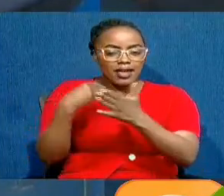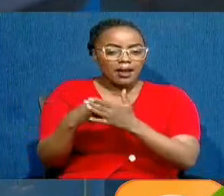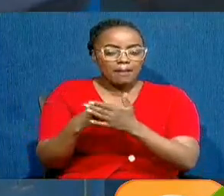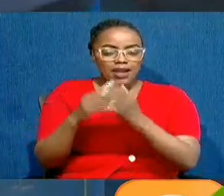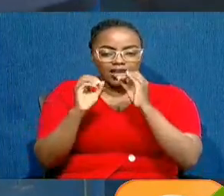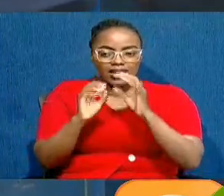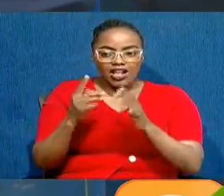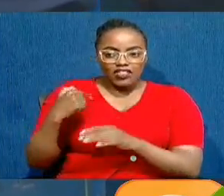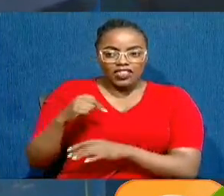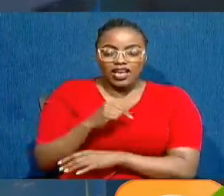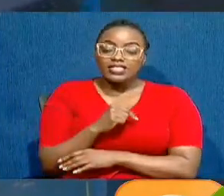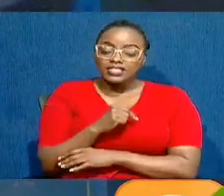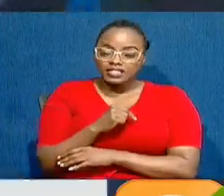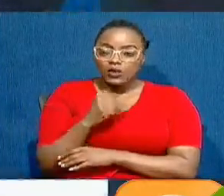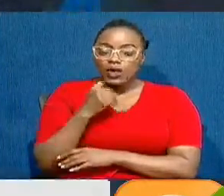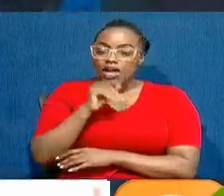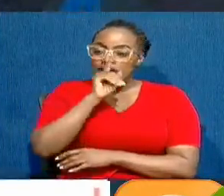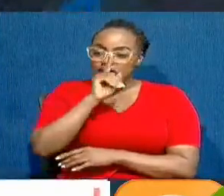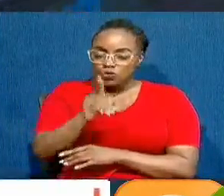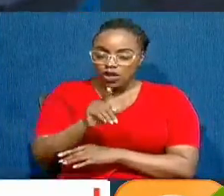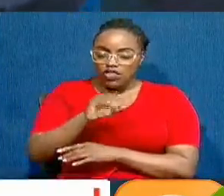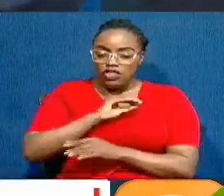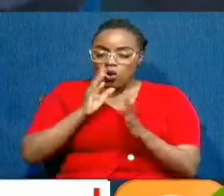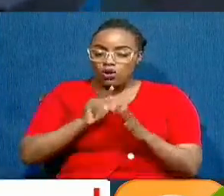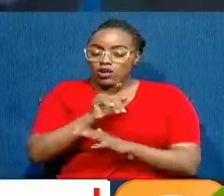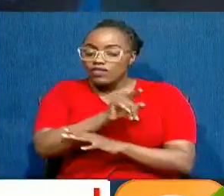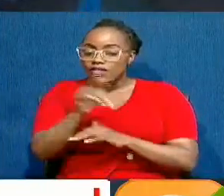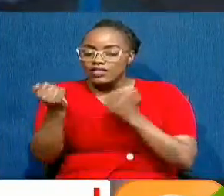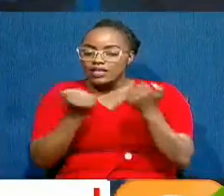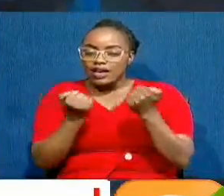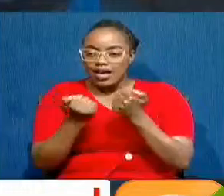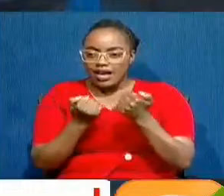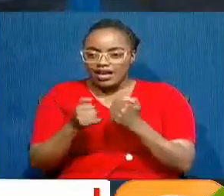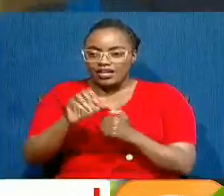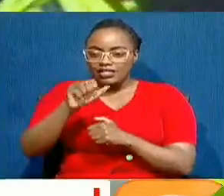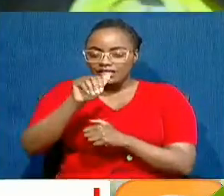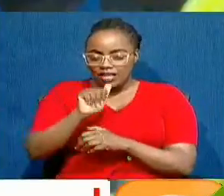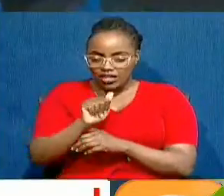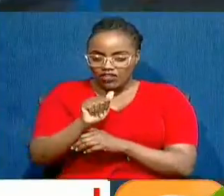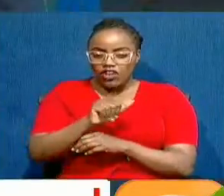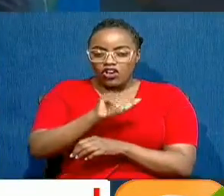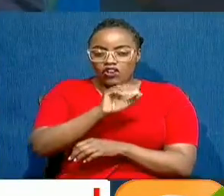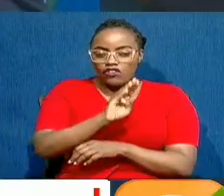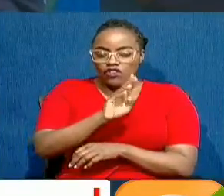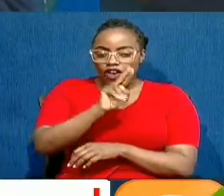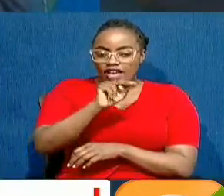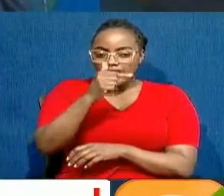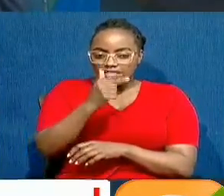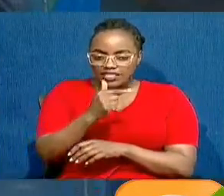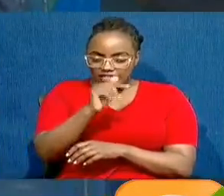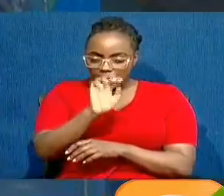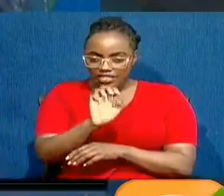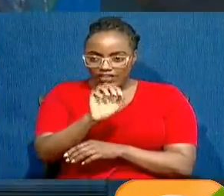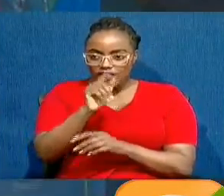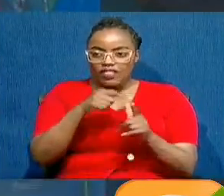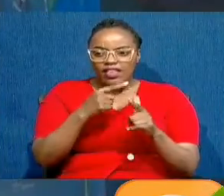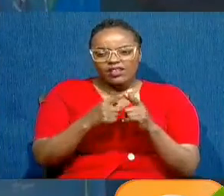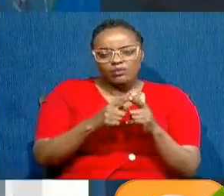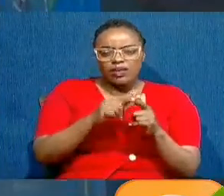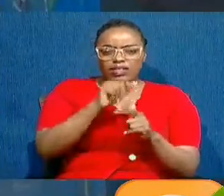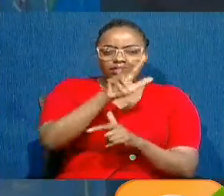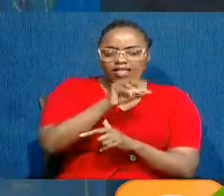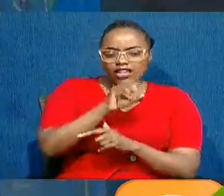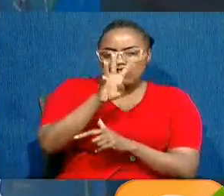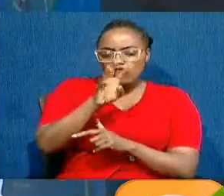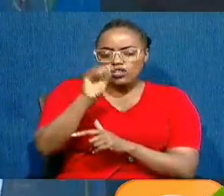So we are sure that the owners of these vehicles, SACCOs like 4NTE, will actually be making between 20% and 30%